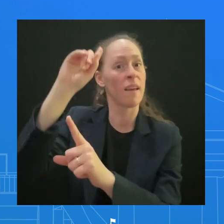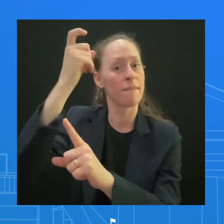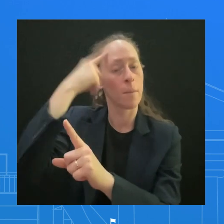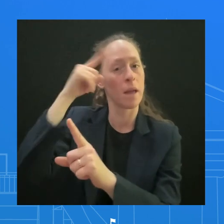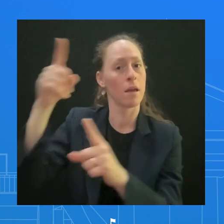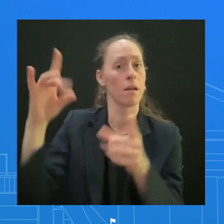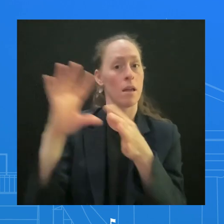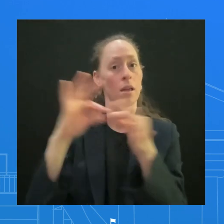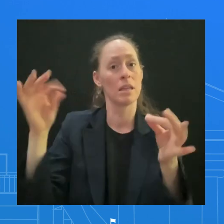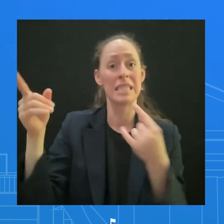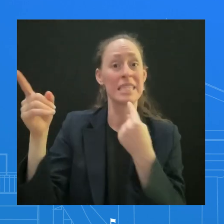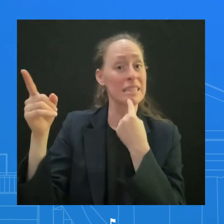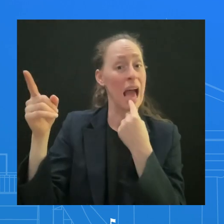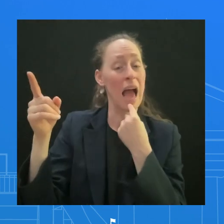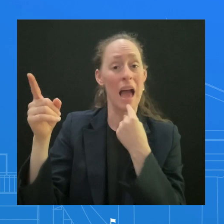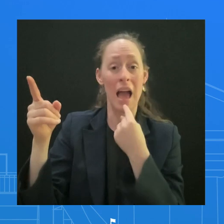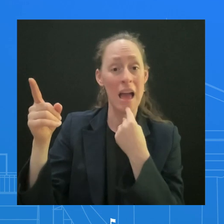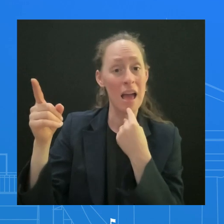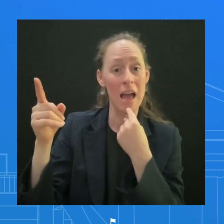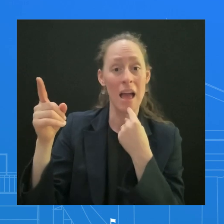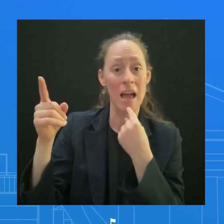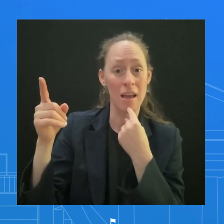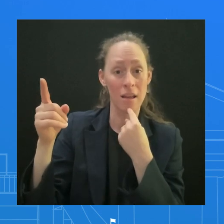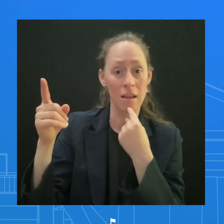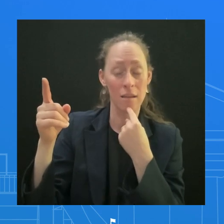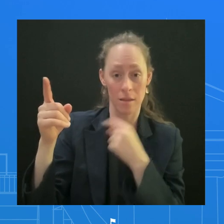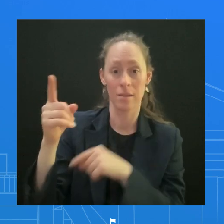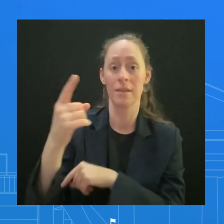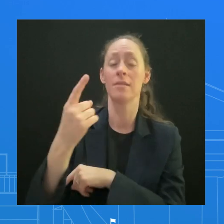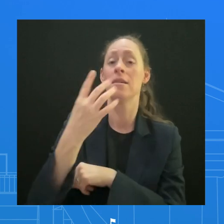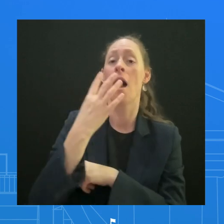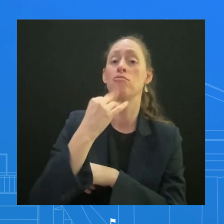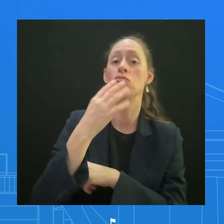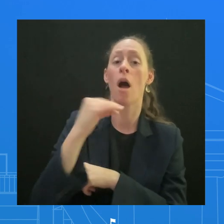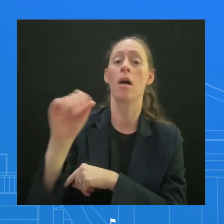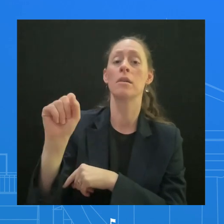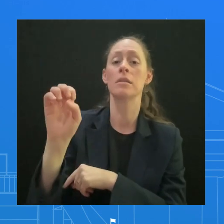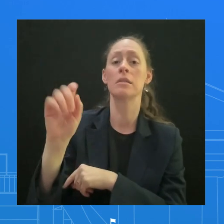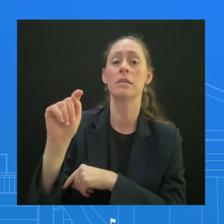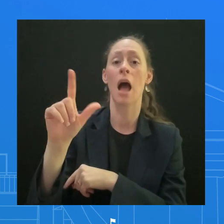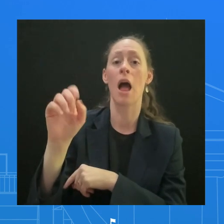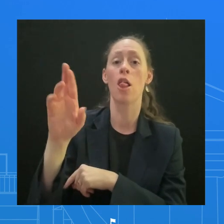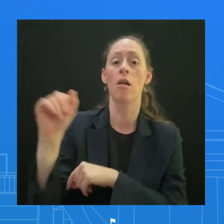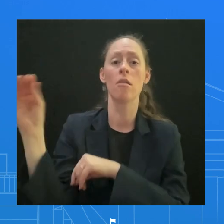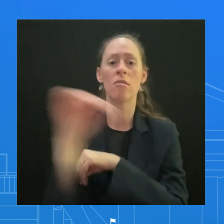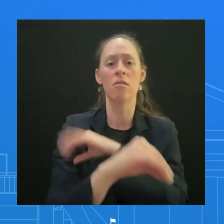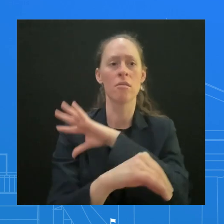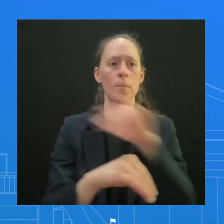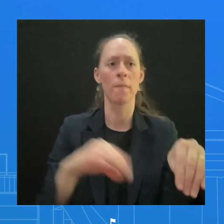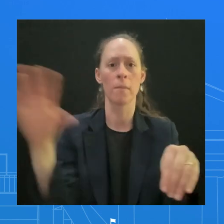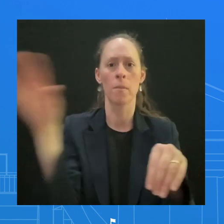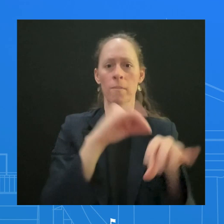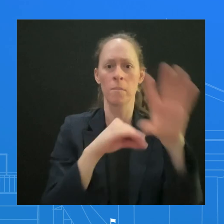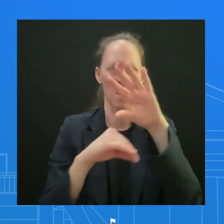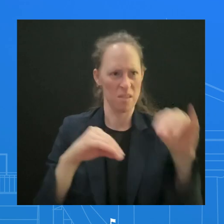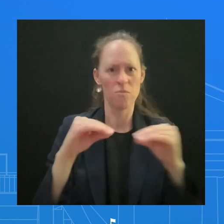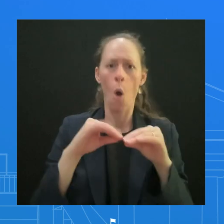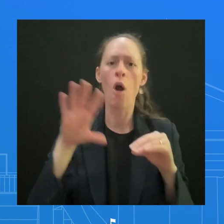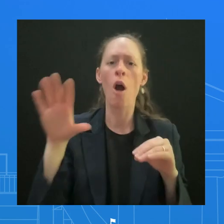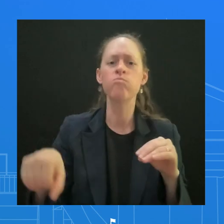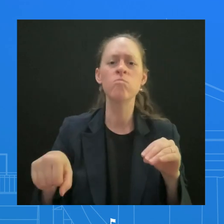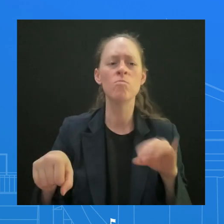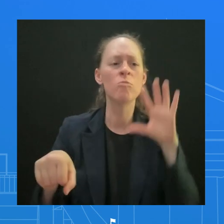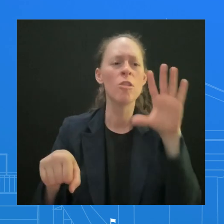to expand their activities to be included in all of the West Bank mountains. Despite of